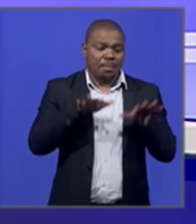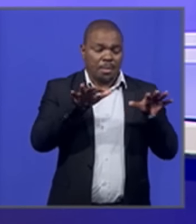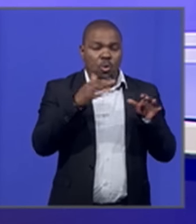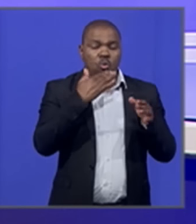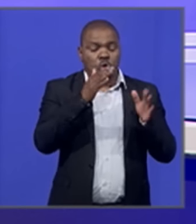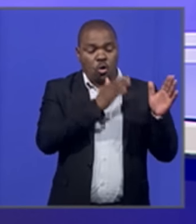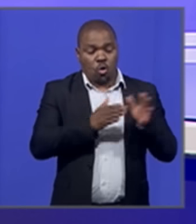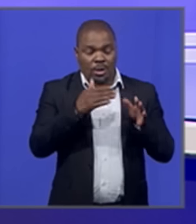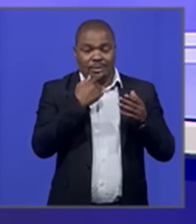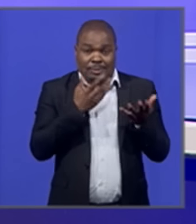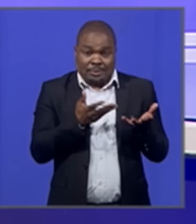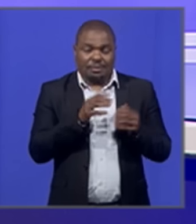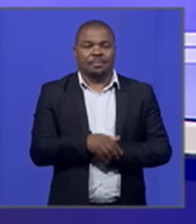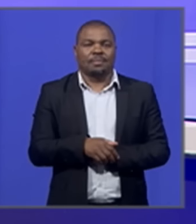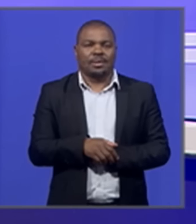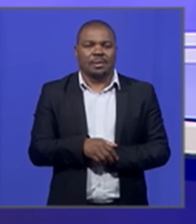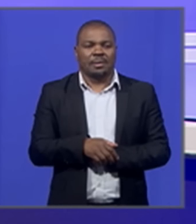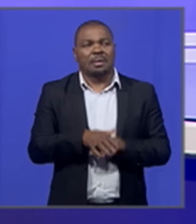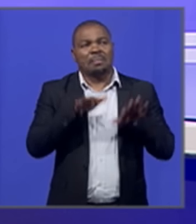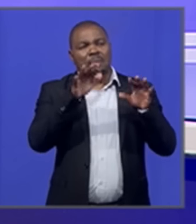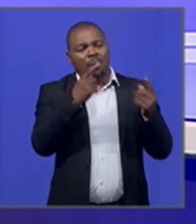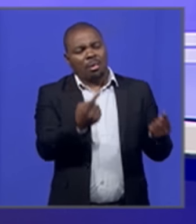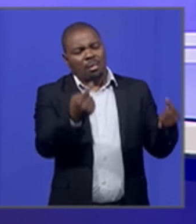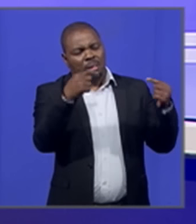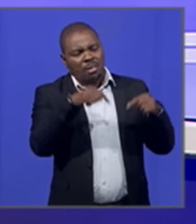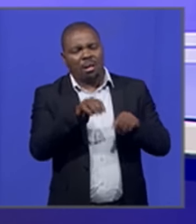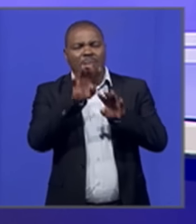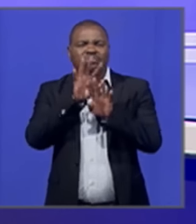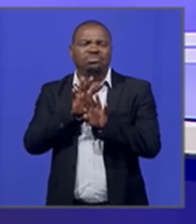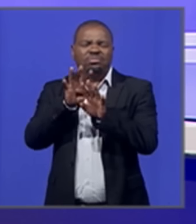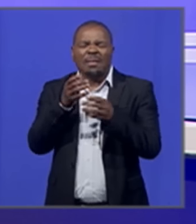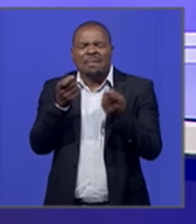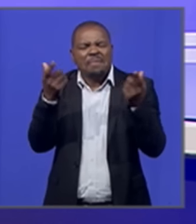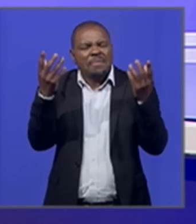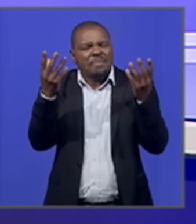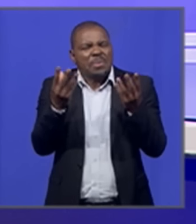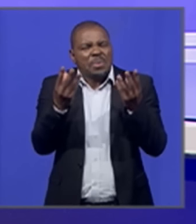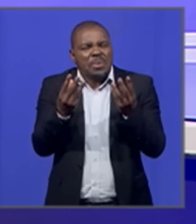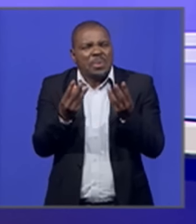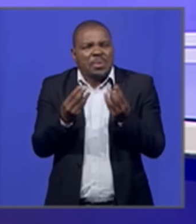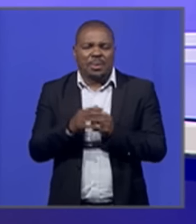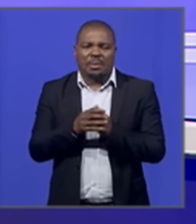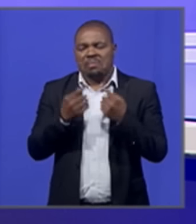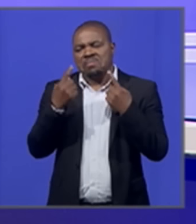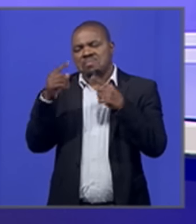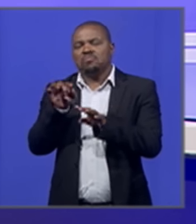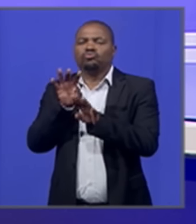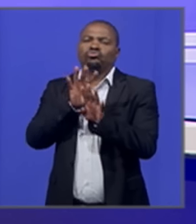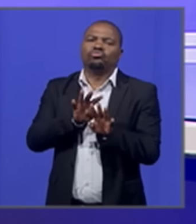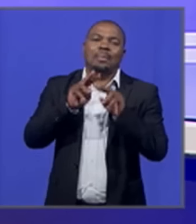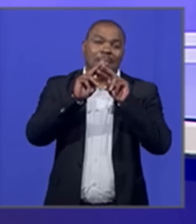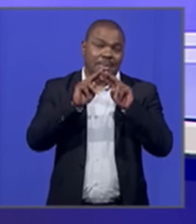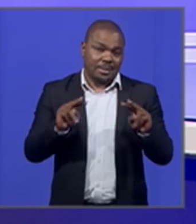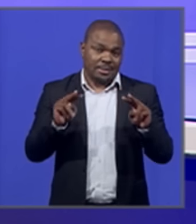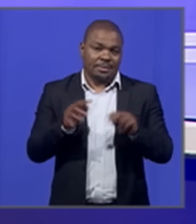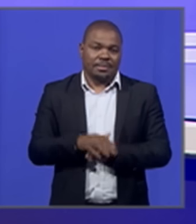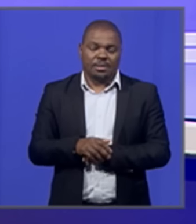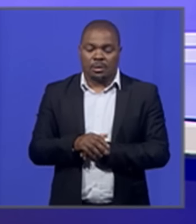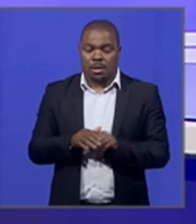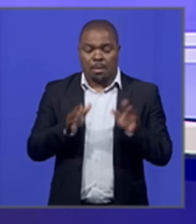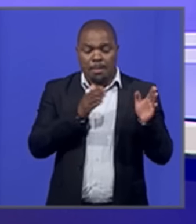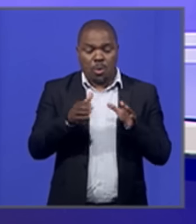mogwanto wo morago ga gore palo ya batho bao ba sa tlalego seatla e tšee karolo mogwantong wa khutšo. Barulaganye